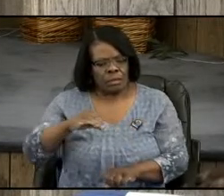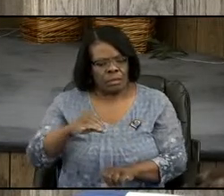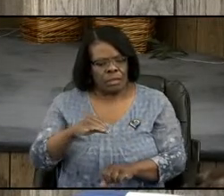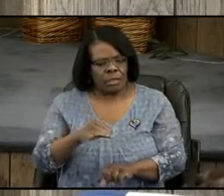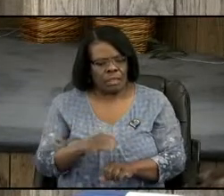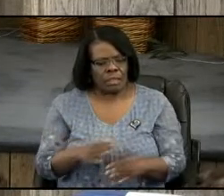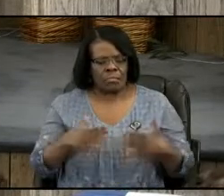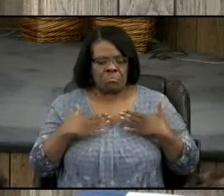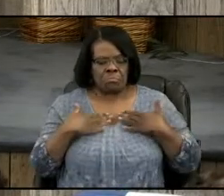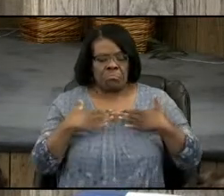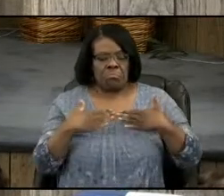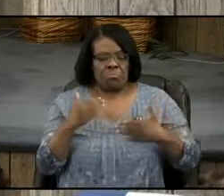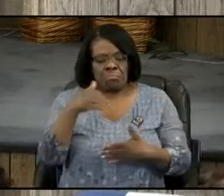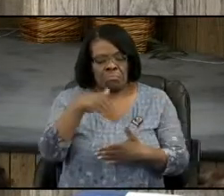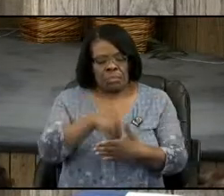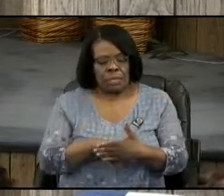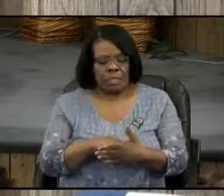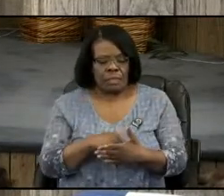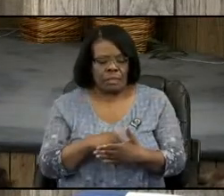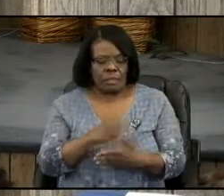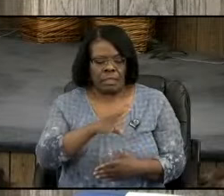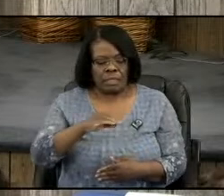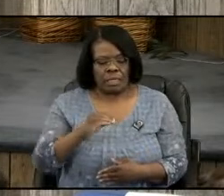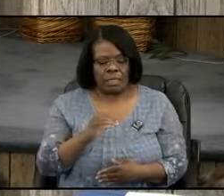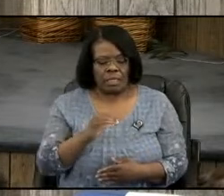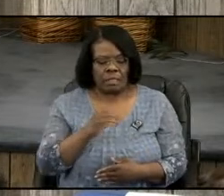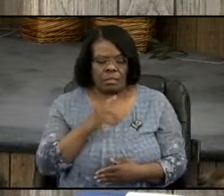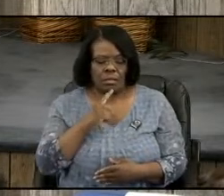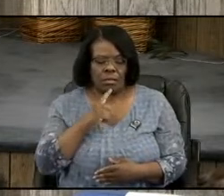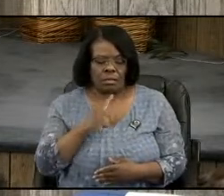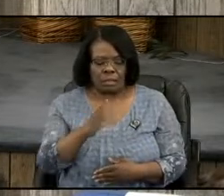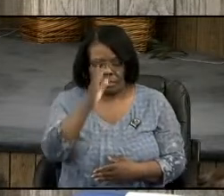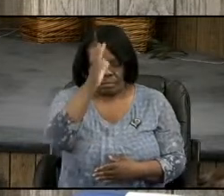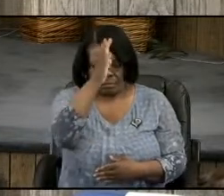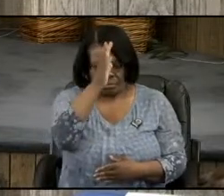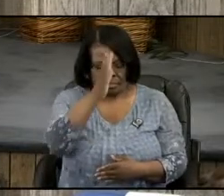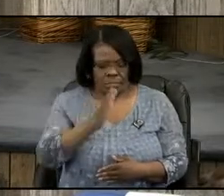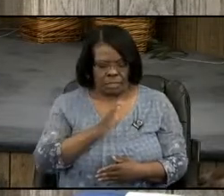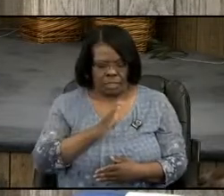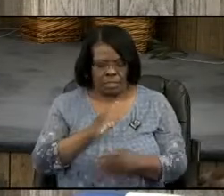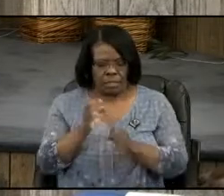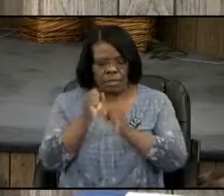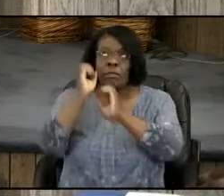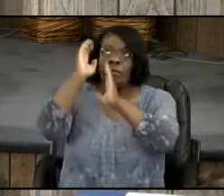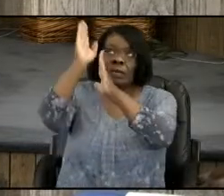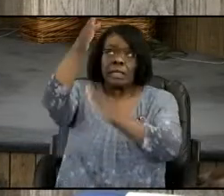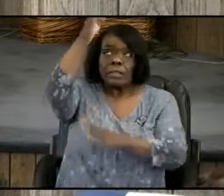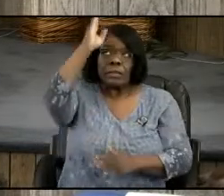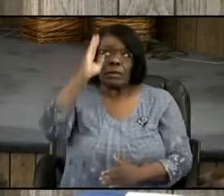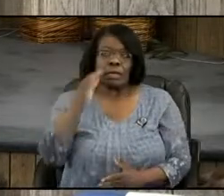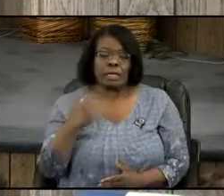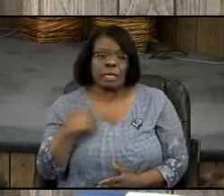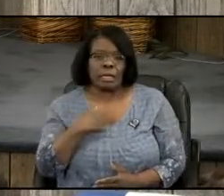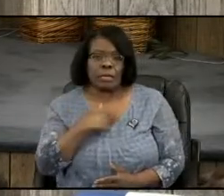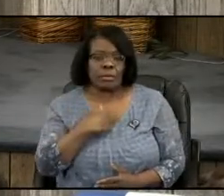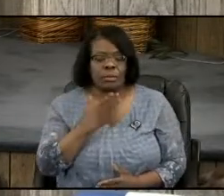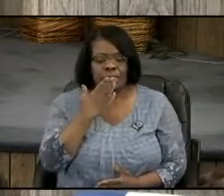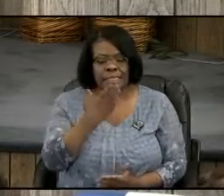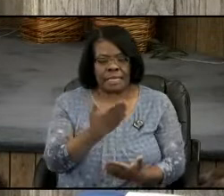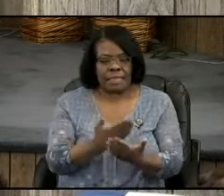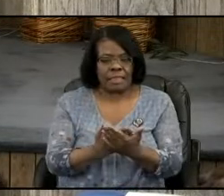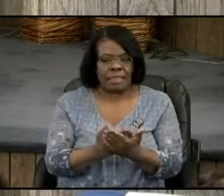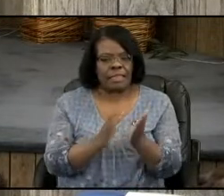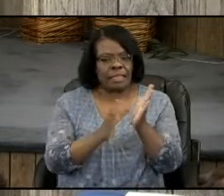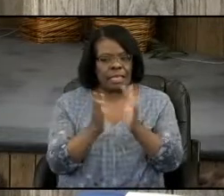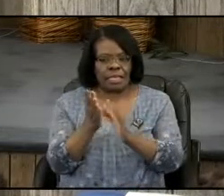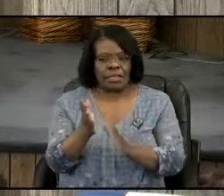his nostrils, and they call him man. Amen. Can we pray? Father God, we just say thank you,